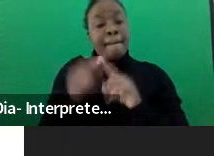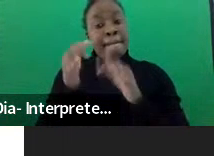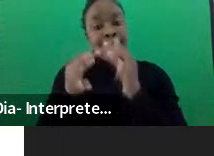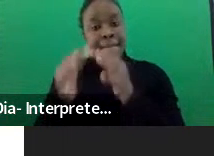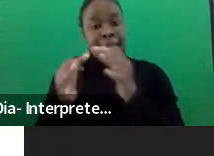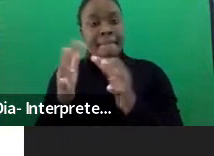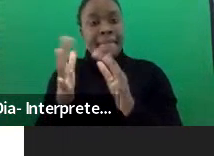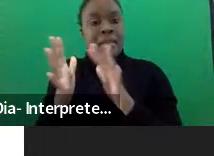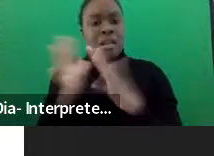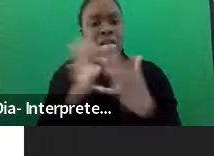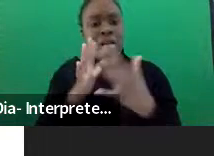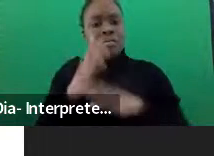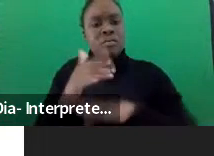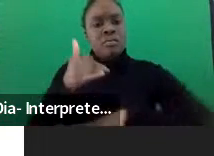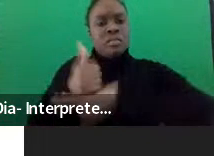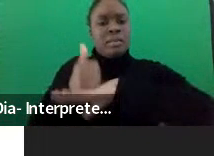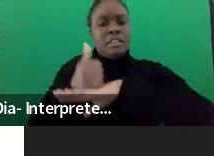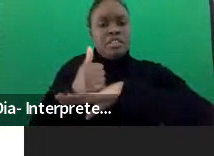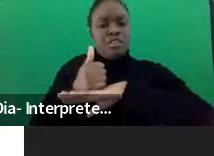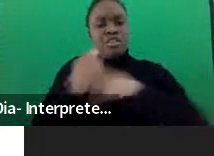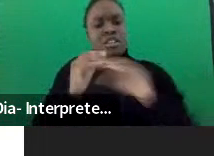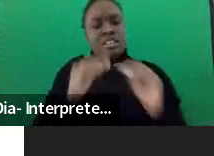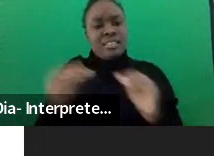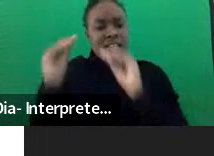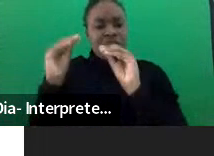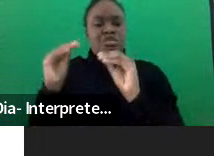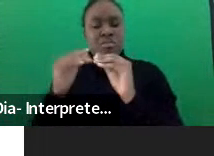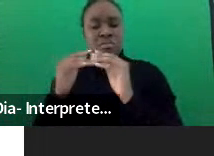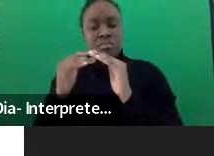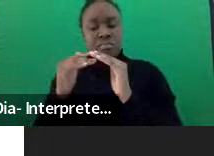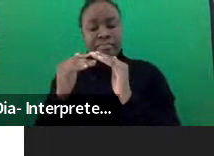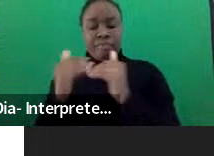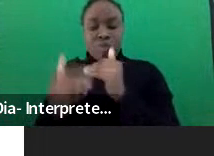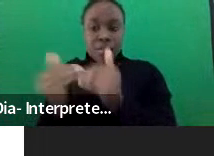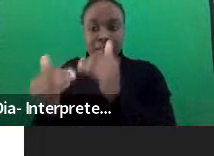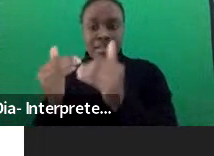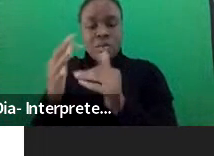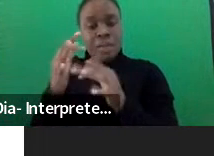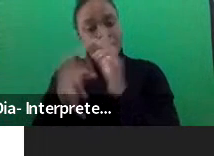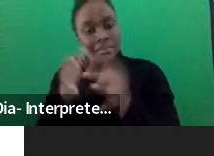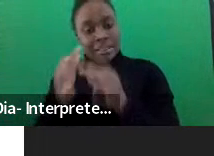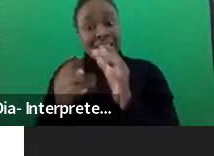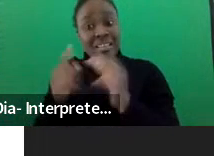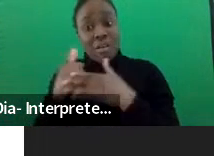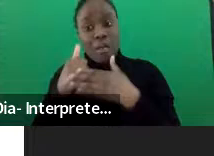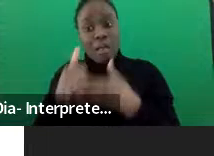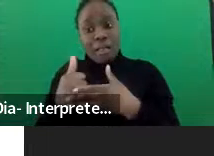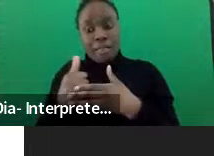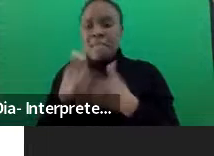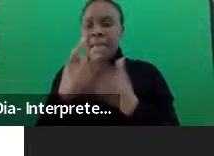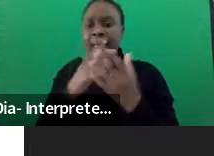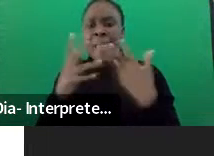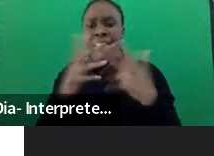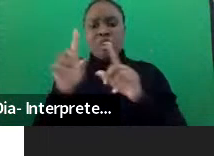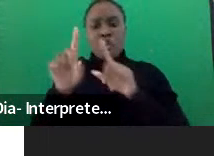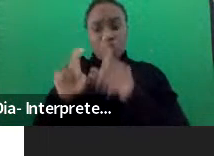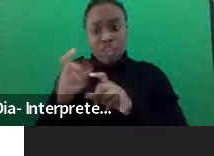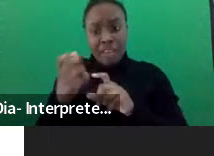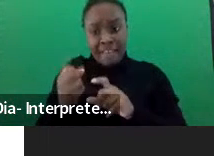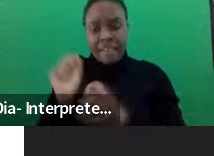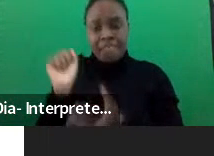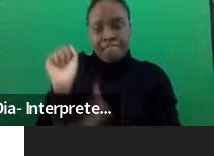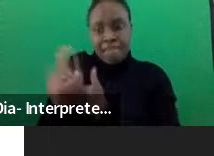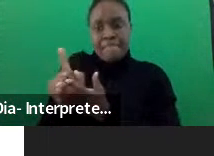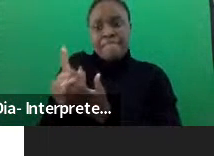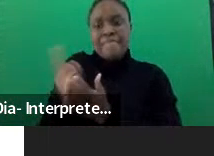established escalation process, which enable you to log your queries with us as efficiently